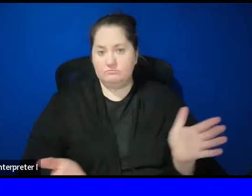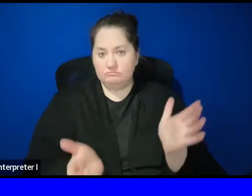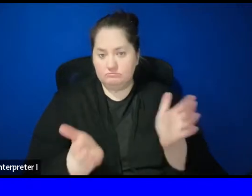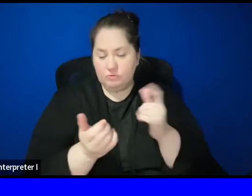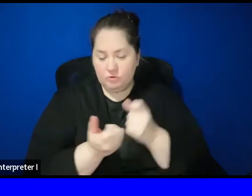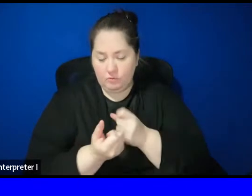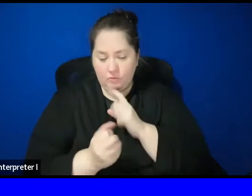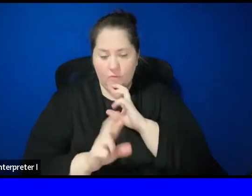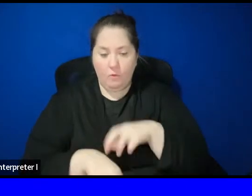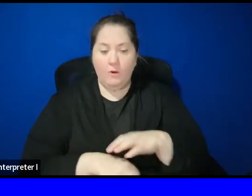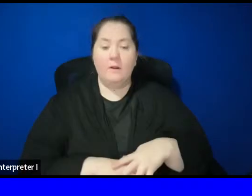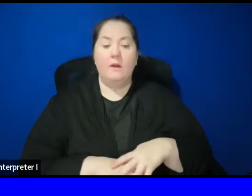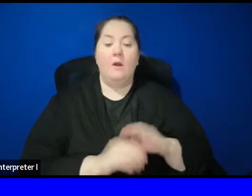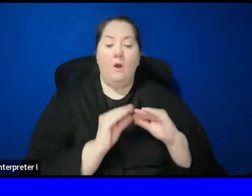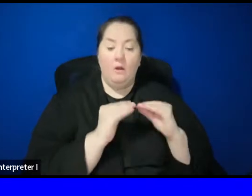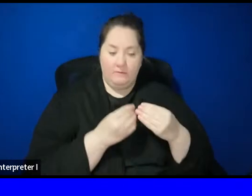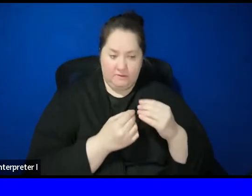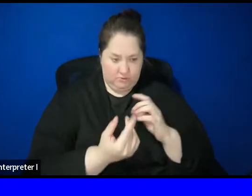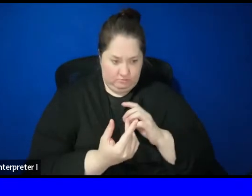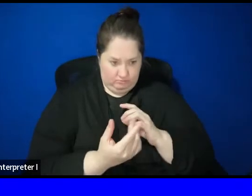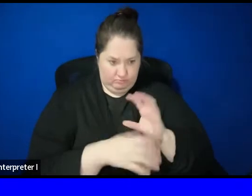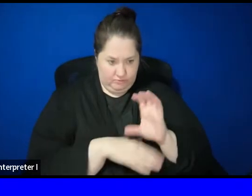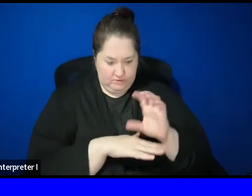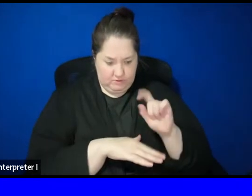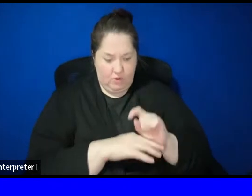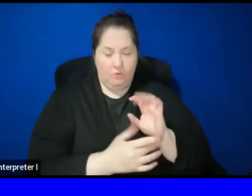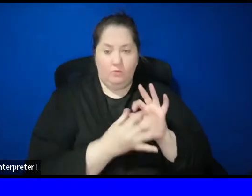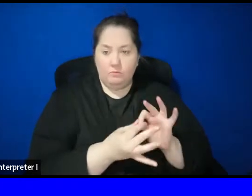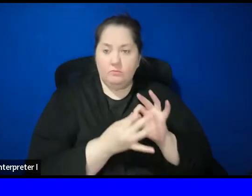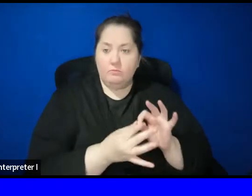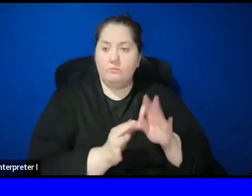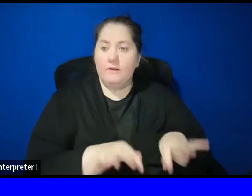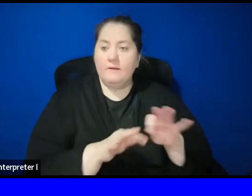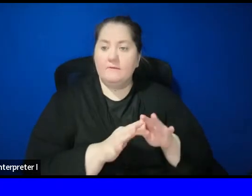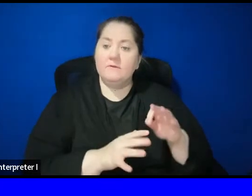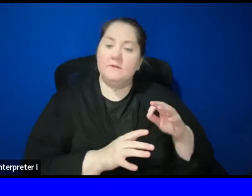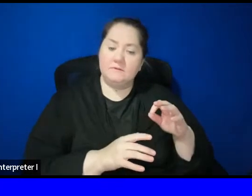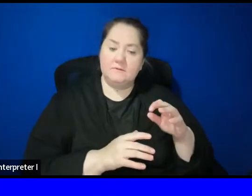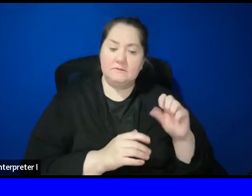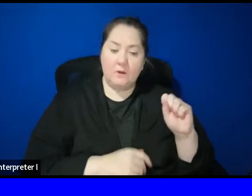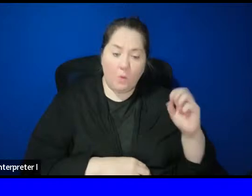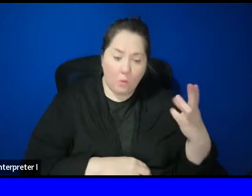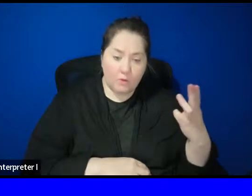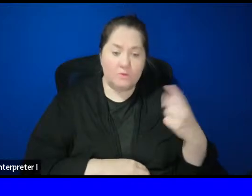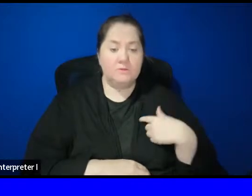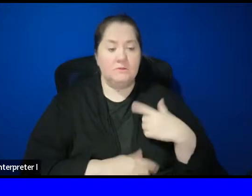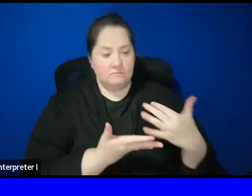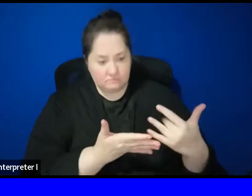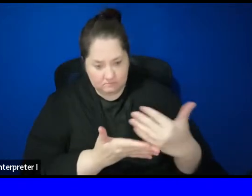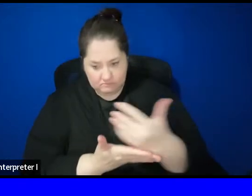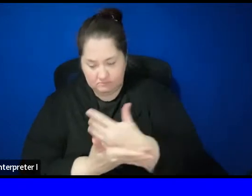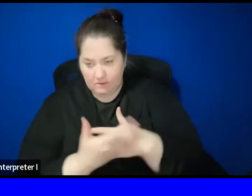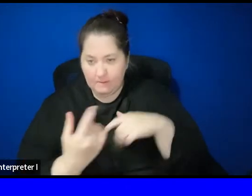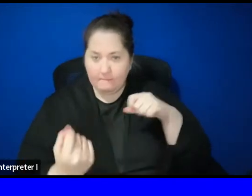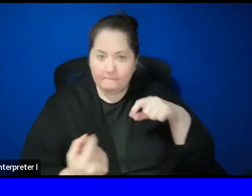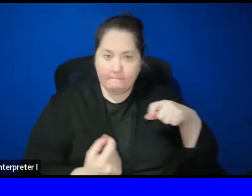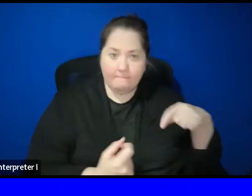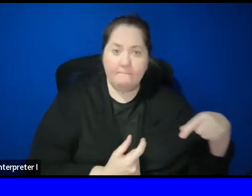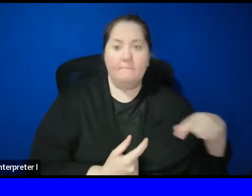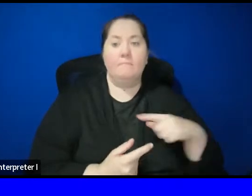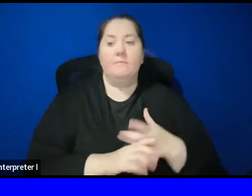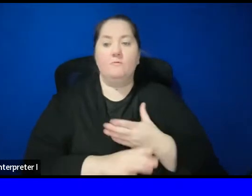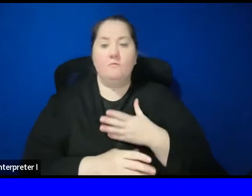is required to consult with relevant stakeholders, hold public meetings, and gather public input before submitting the final report by May 1st,